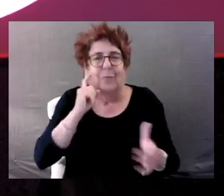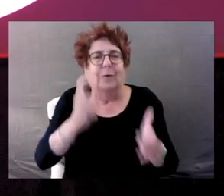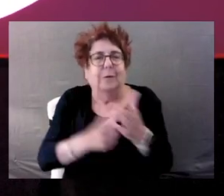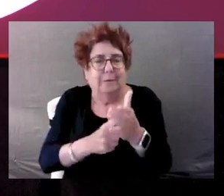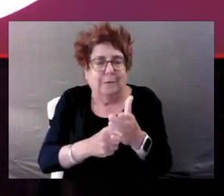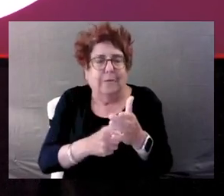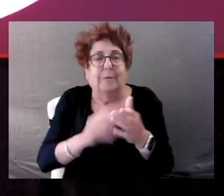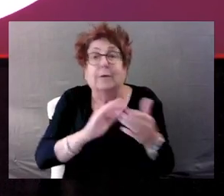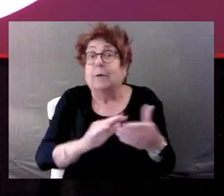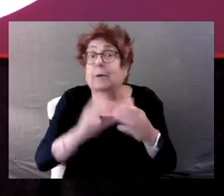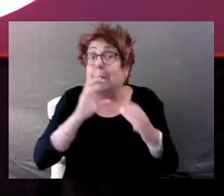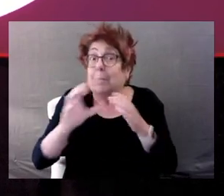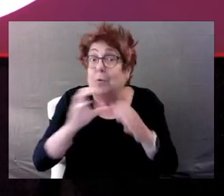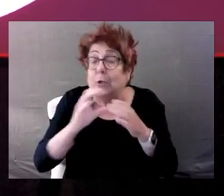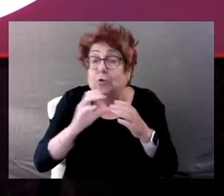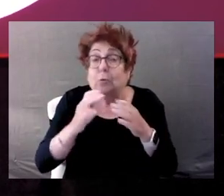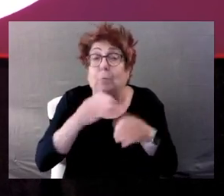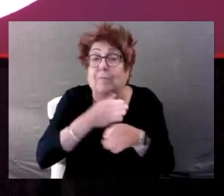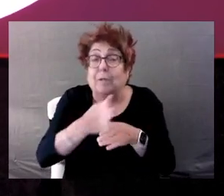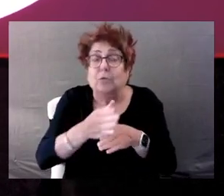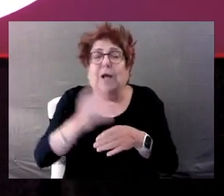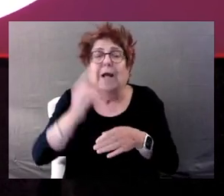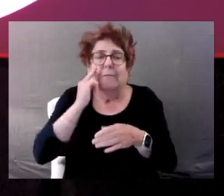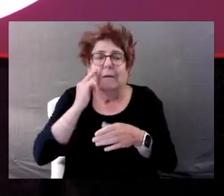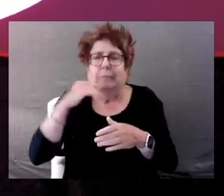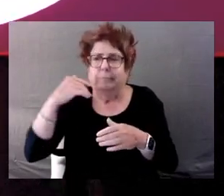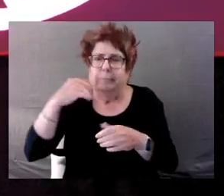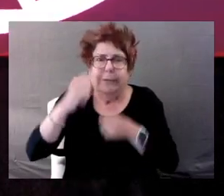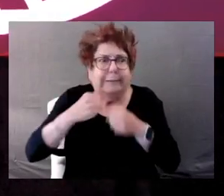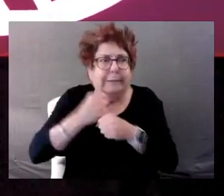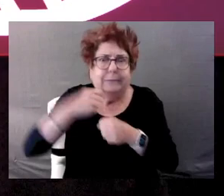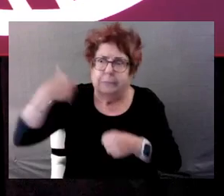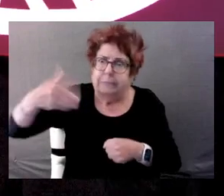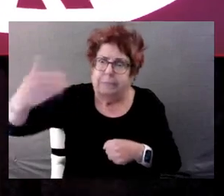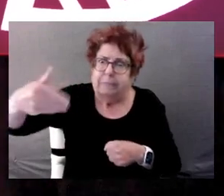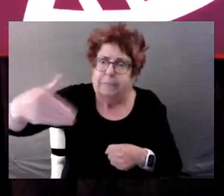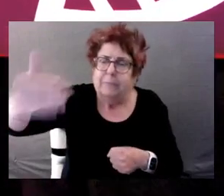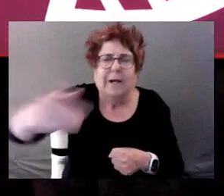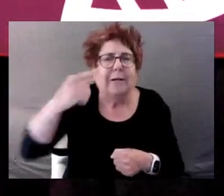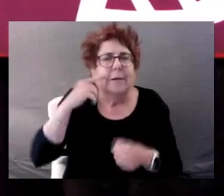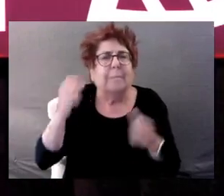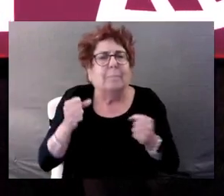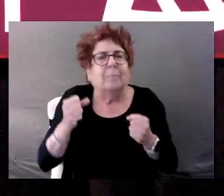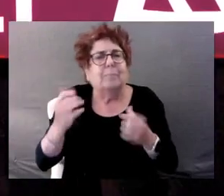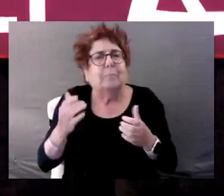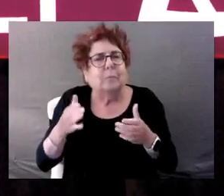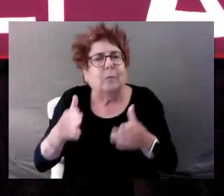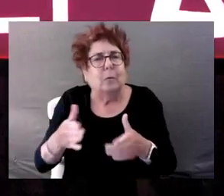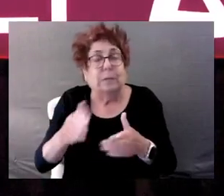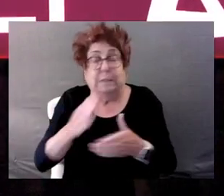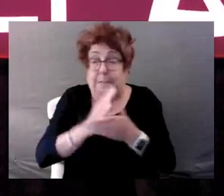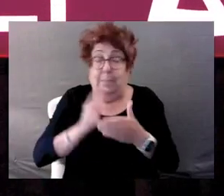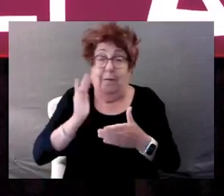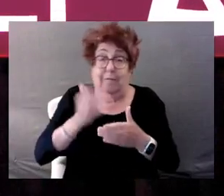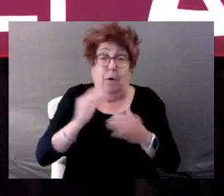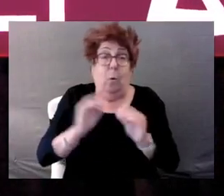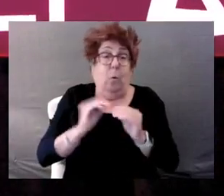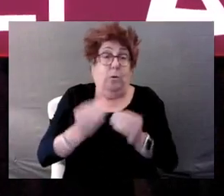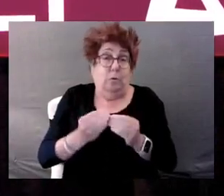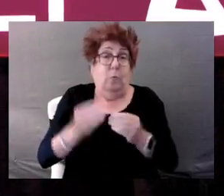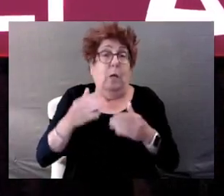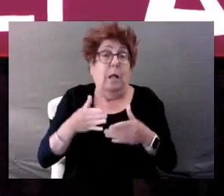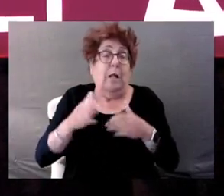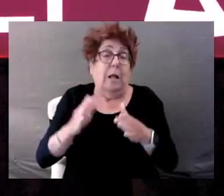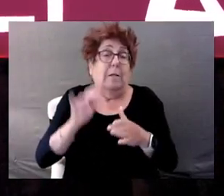communications professionals, over the years, I think in many ways, some of our organizations, we've allowed that to erode. The priority